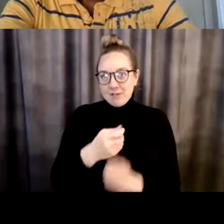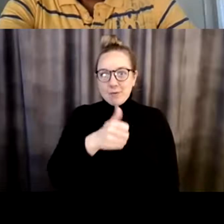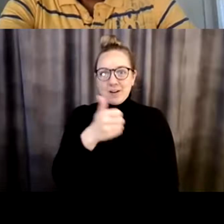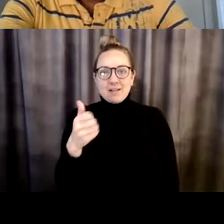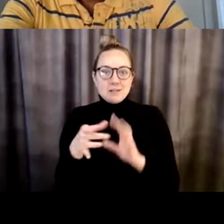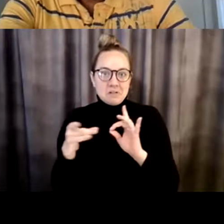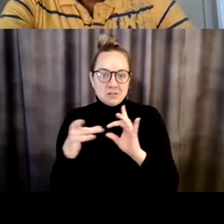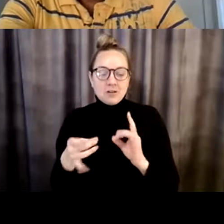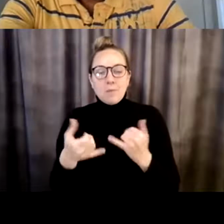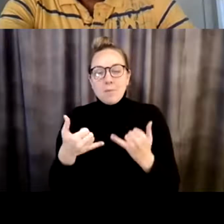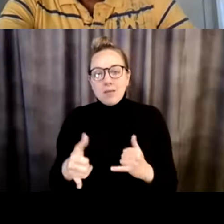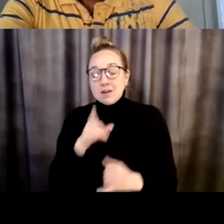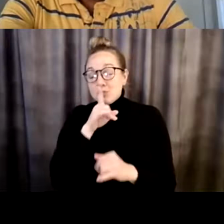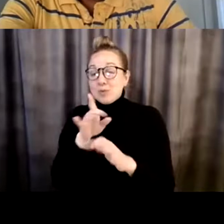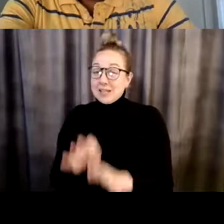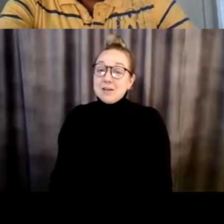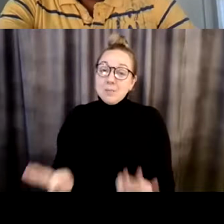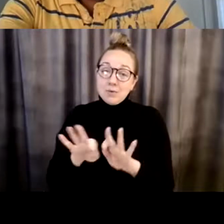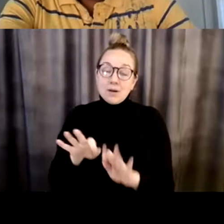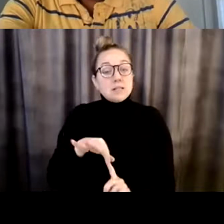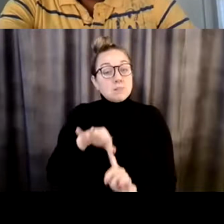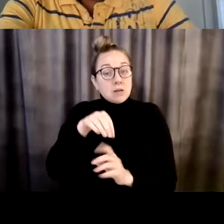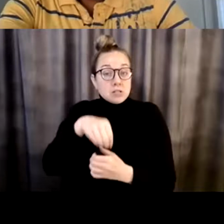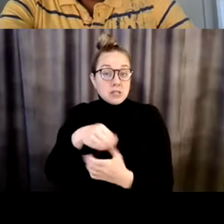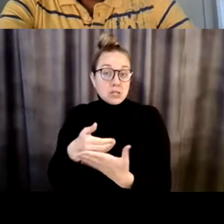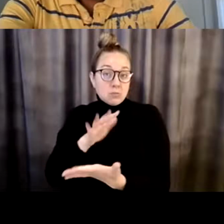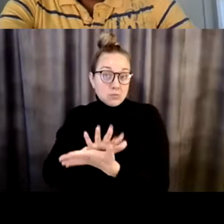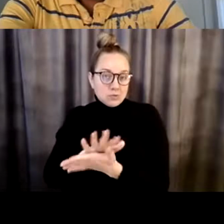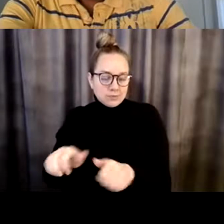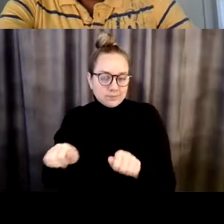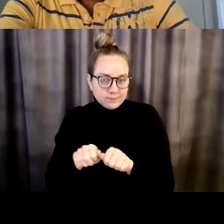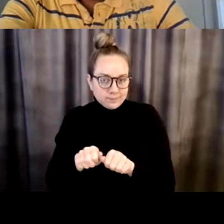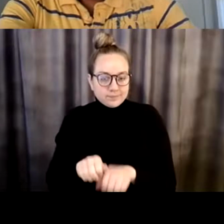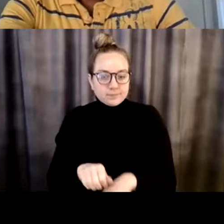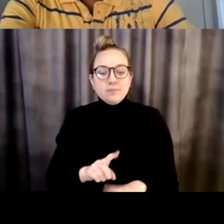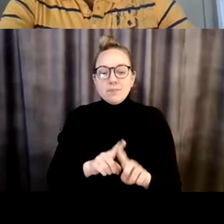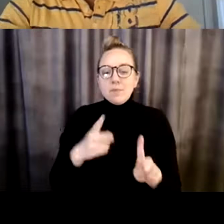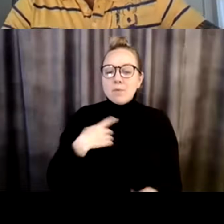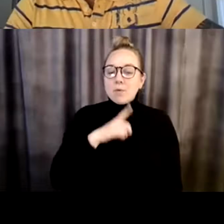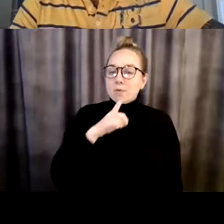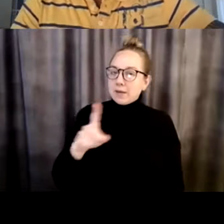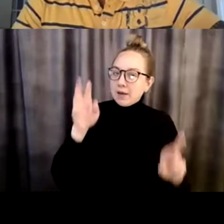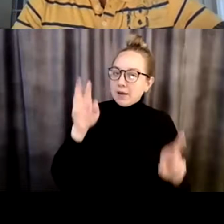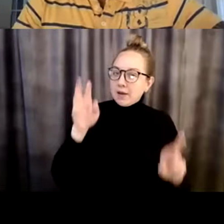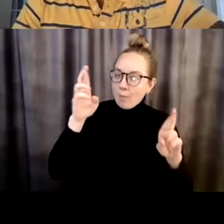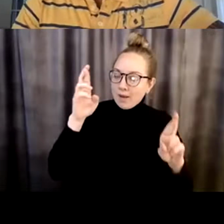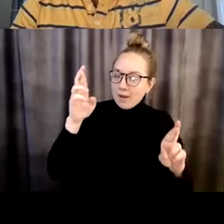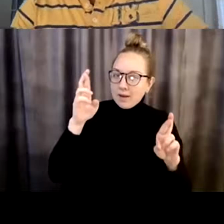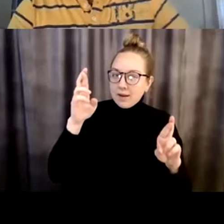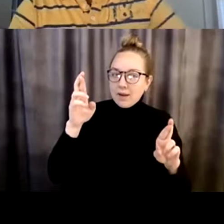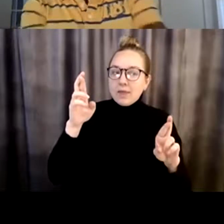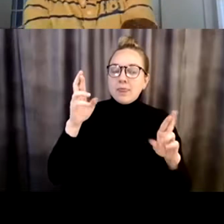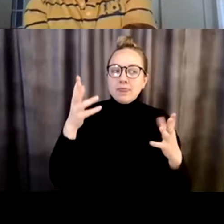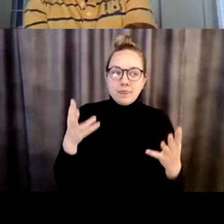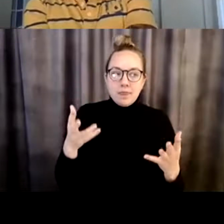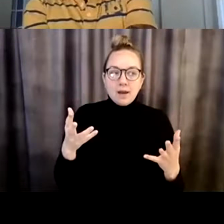the preschool area, but we're really hoping within the Rochester City School District that our philosophy of children learning through